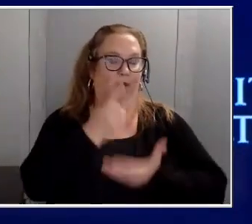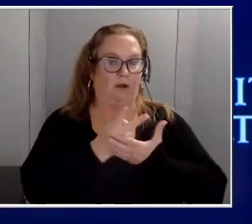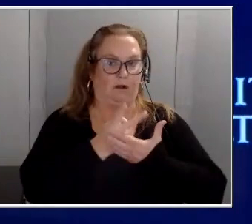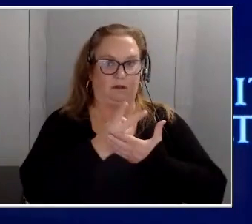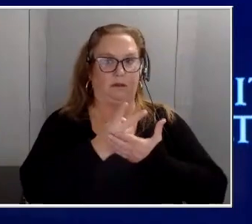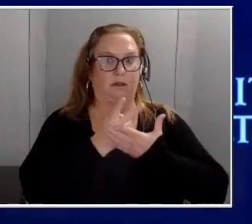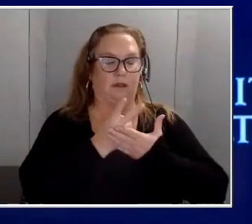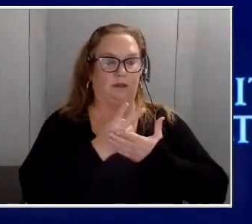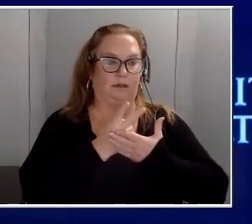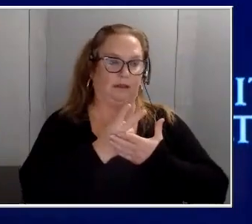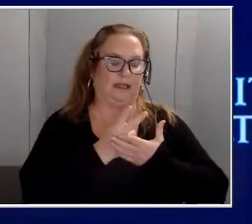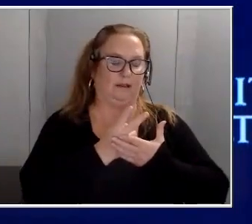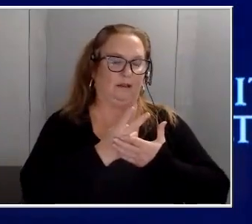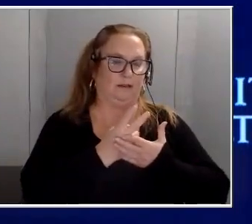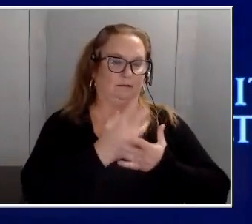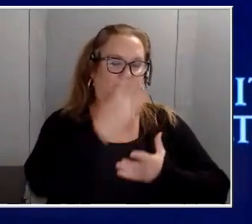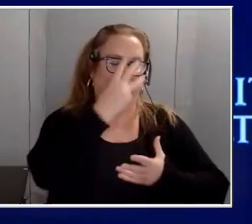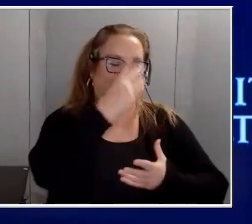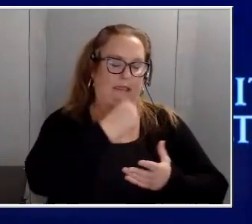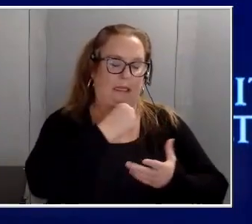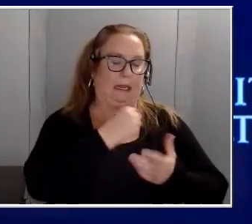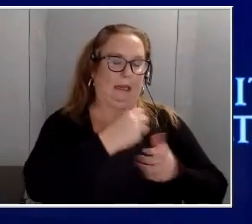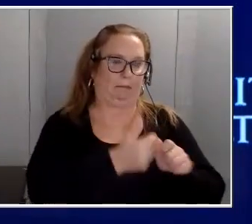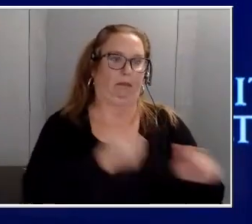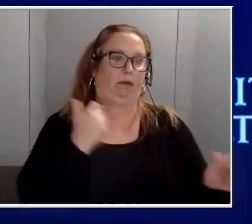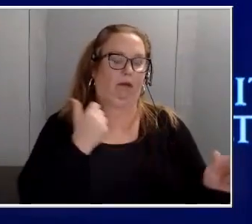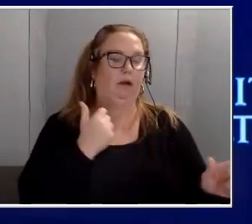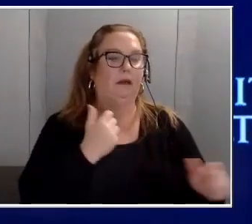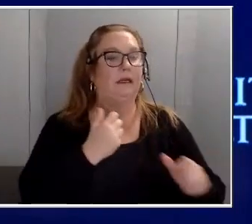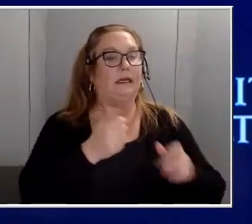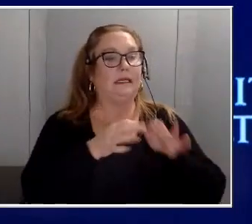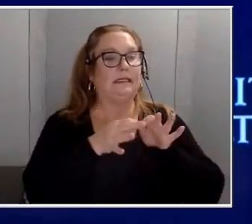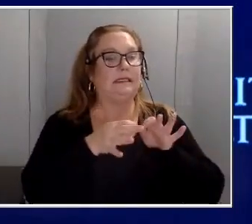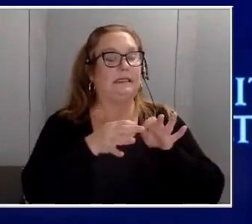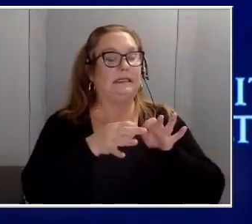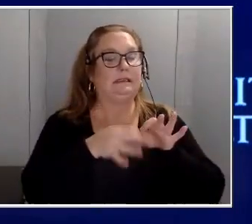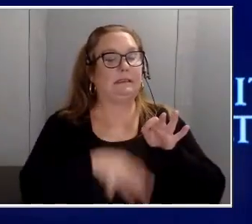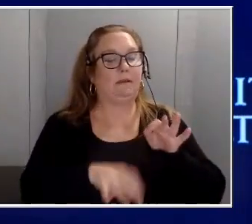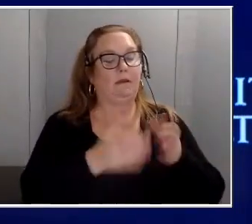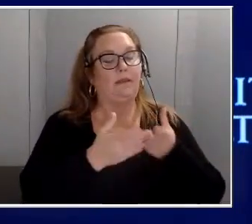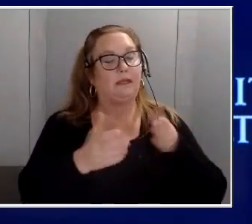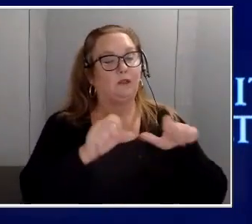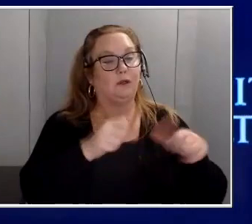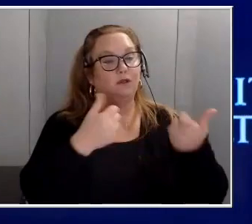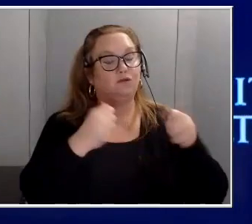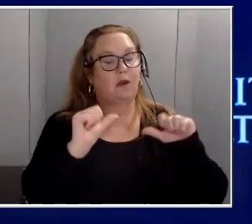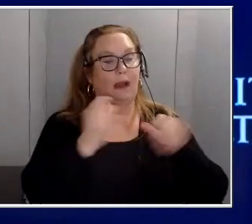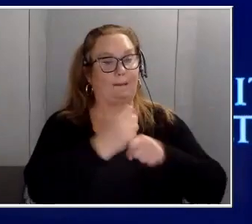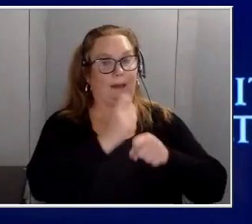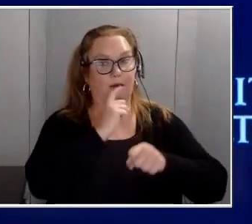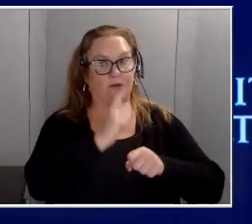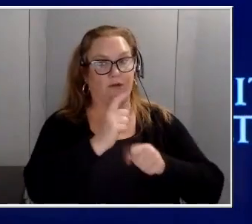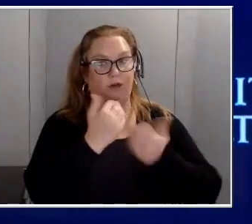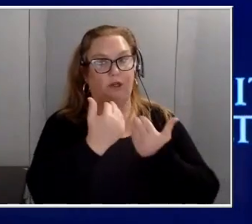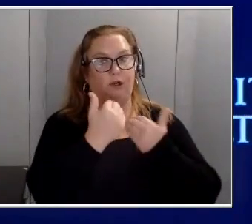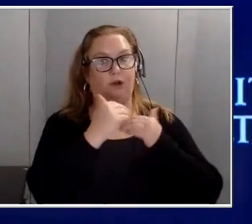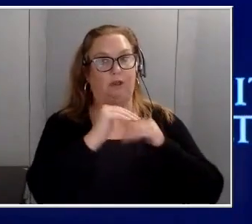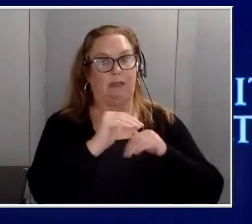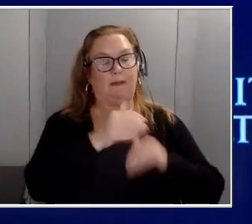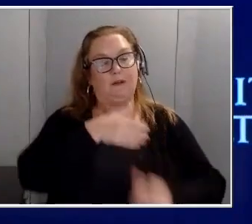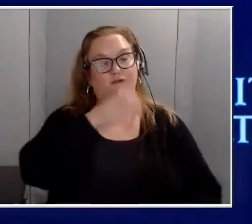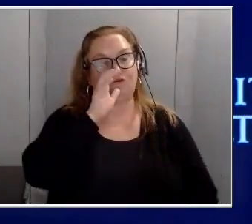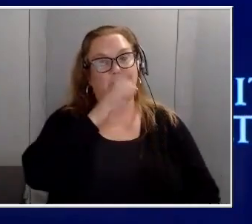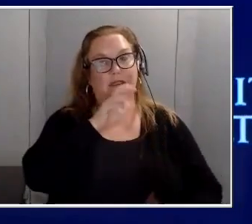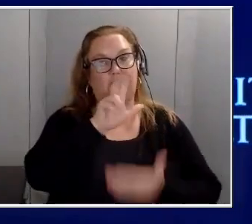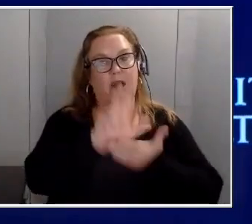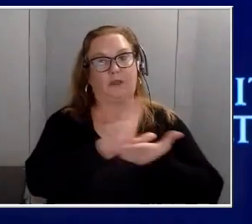sleep deprivation the next day. So some sort of simple behavioral things that you can try would be making sure that you're limiting your fluids for about 3